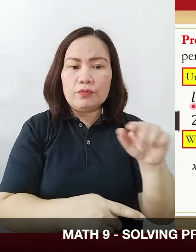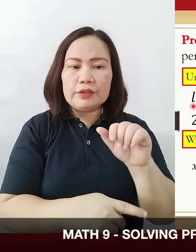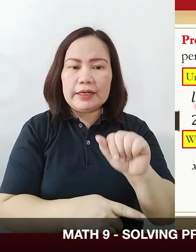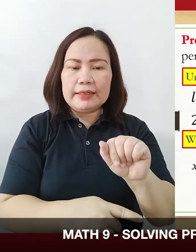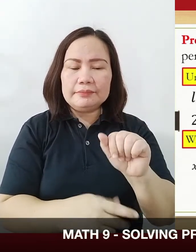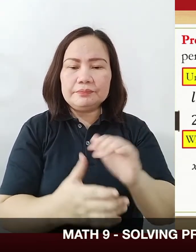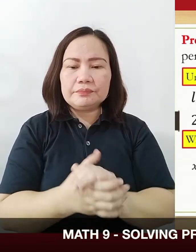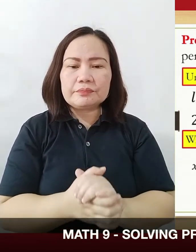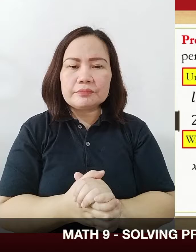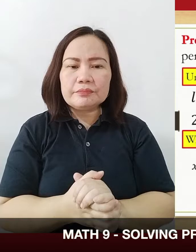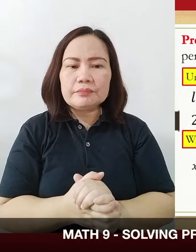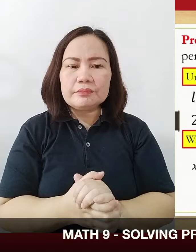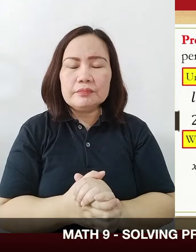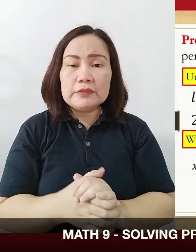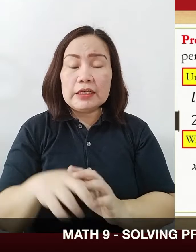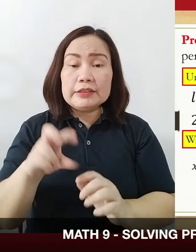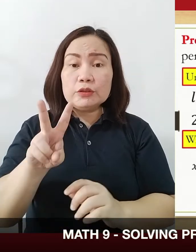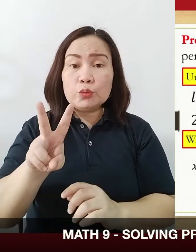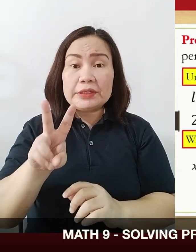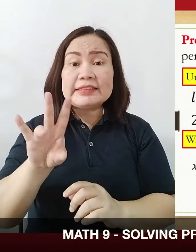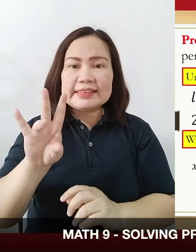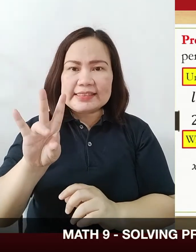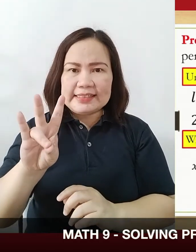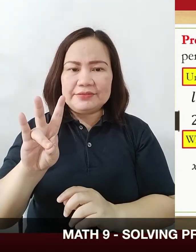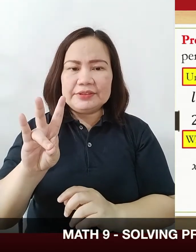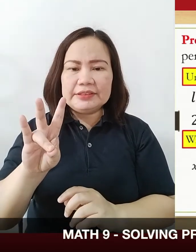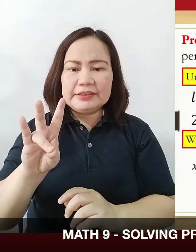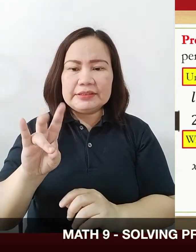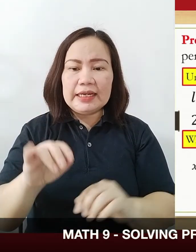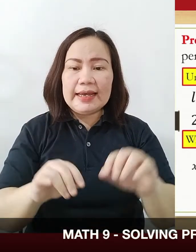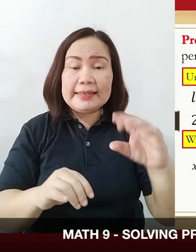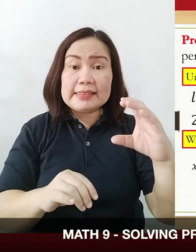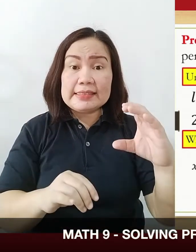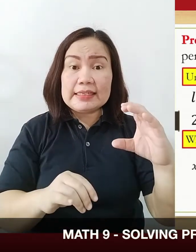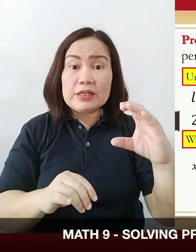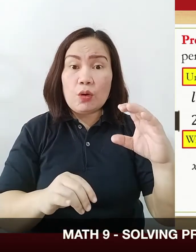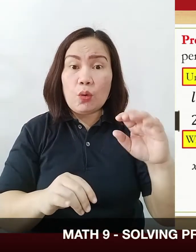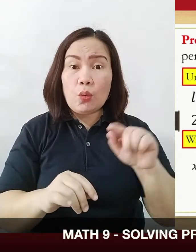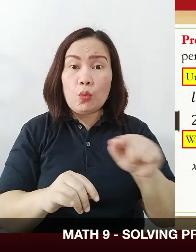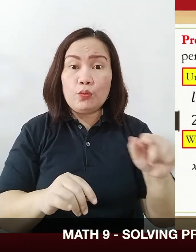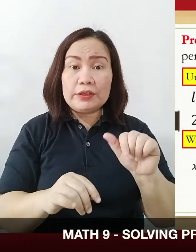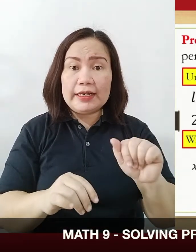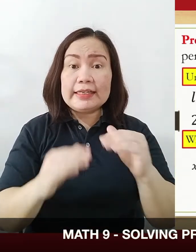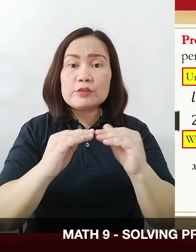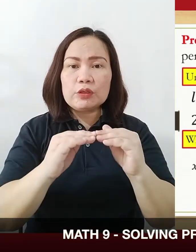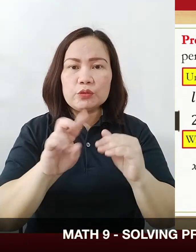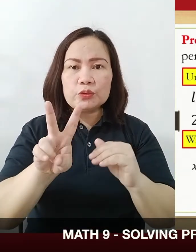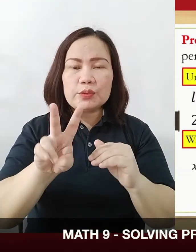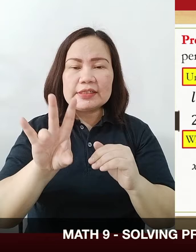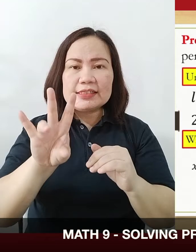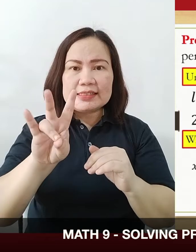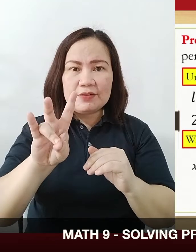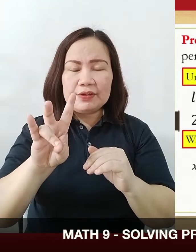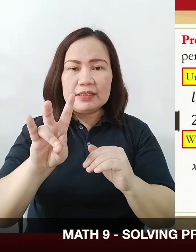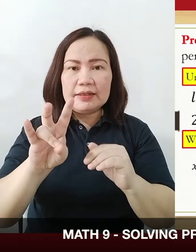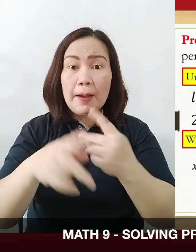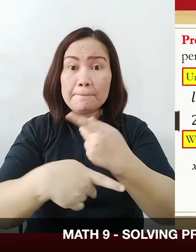product, length times width, that is 27. So, therefore, our c over a is equal to 27.